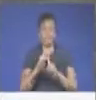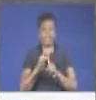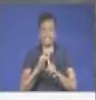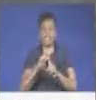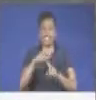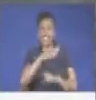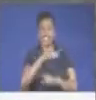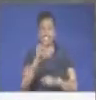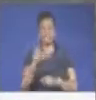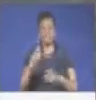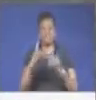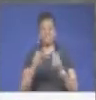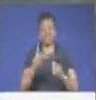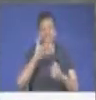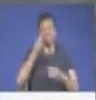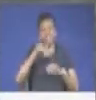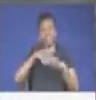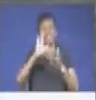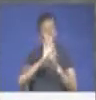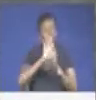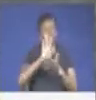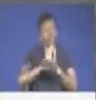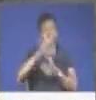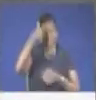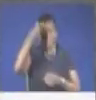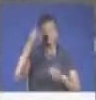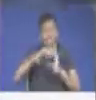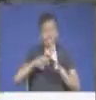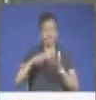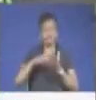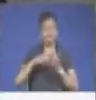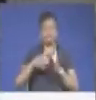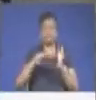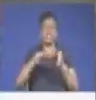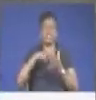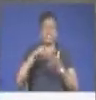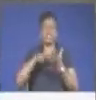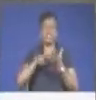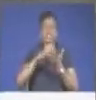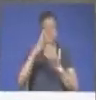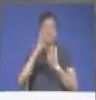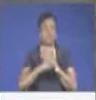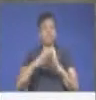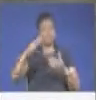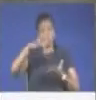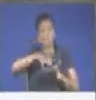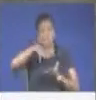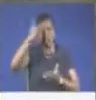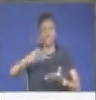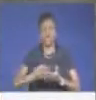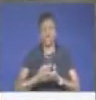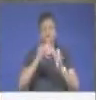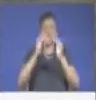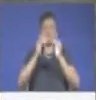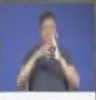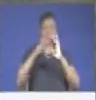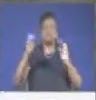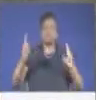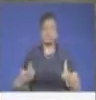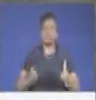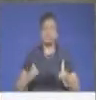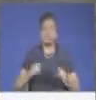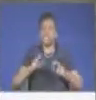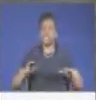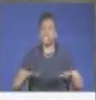actually do better in school as a result of this rigorous program because they learn a new level of discipline. And we have children on this team from